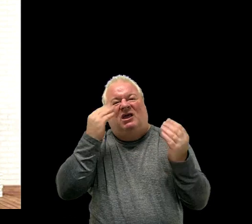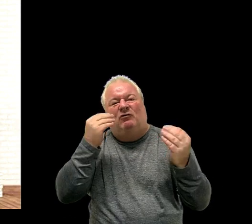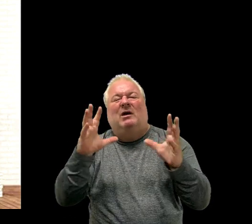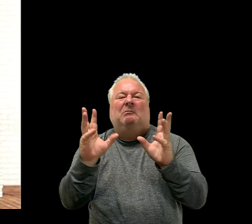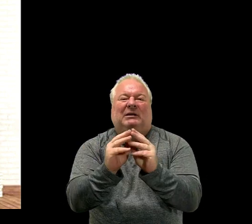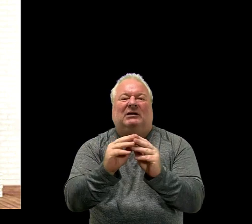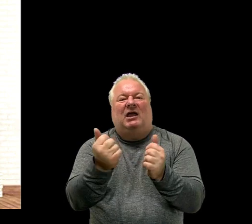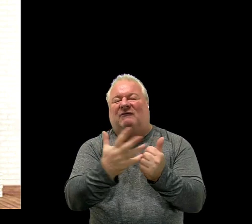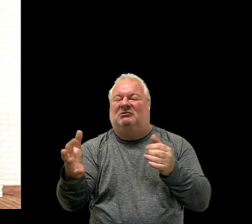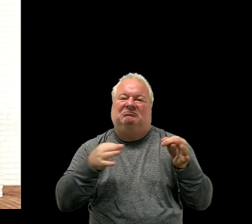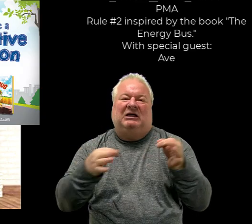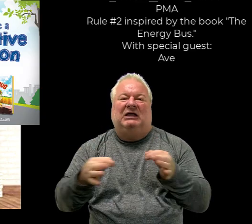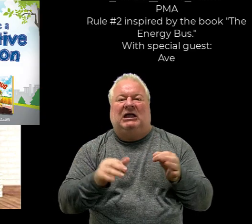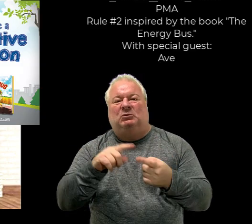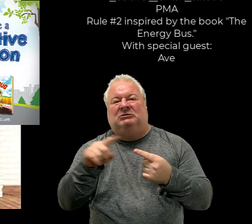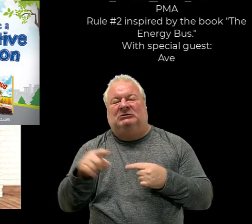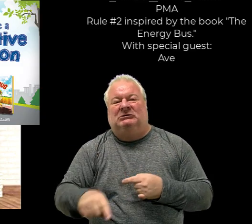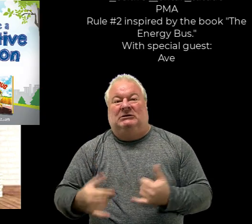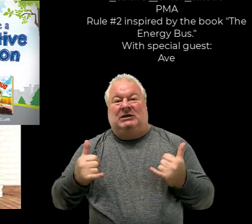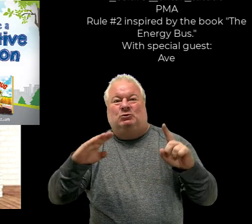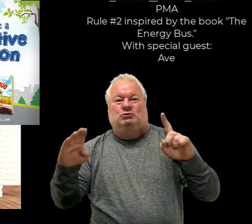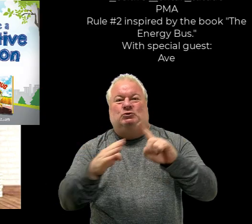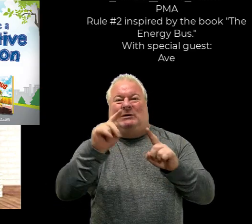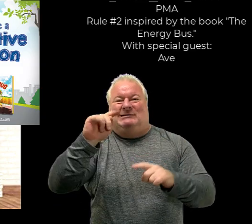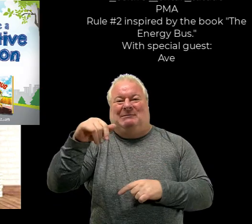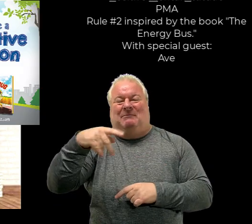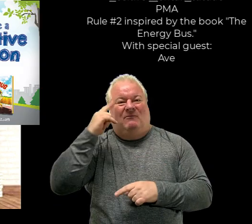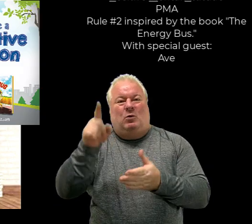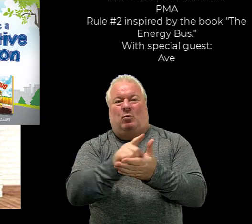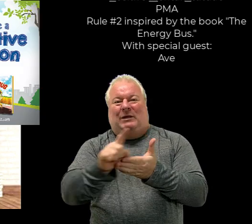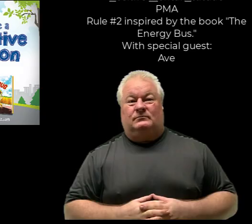meeting. And now for our soaring tip of the week.